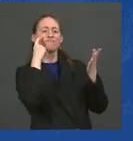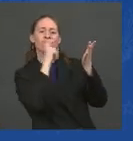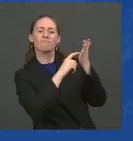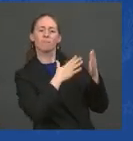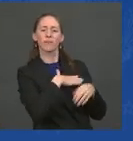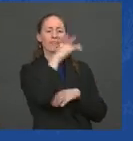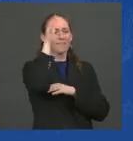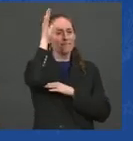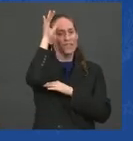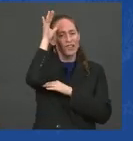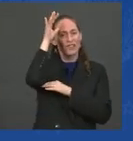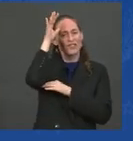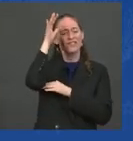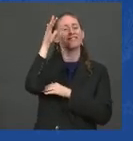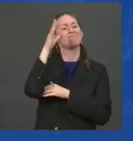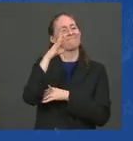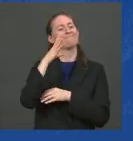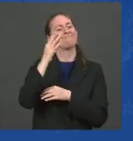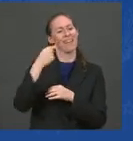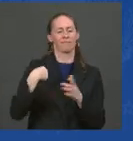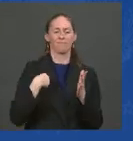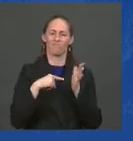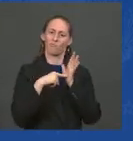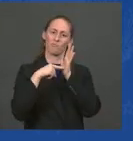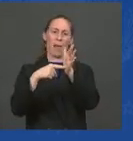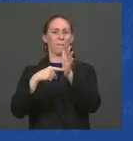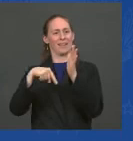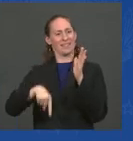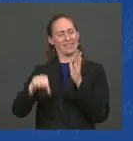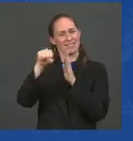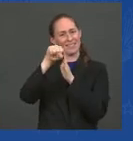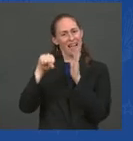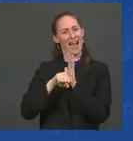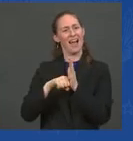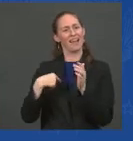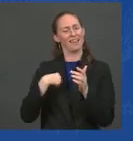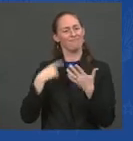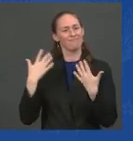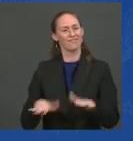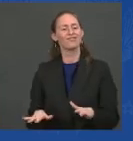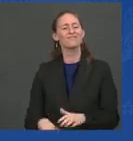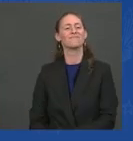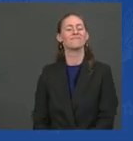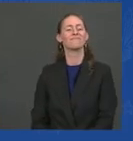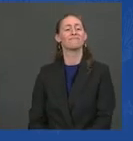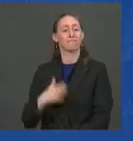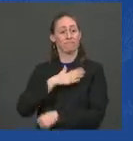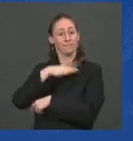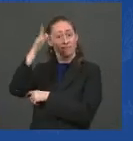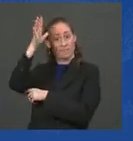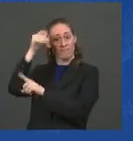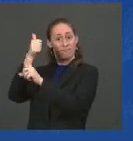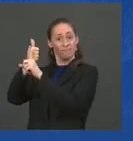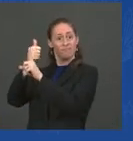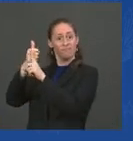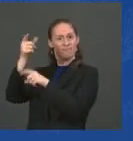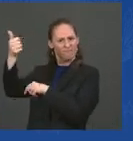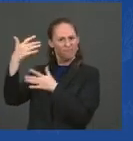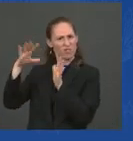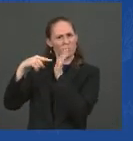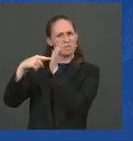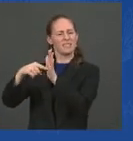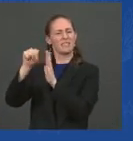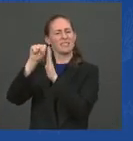Congress. Together it was 52 years, his service and mine, to represent the state in that building. And so I'm very grateful to my